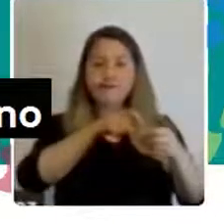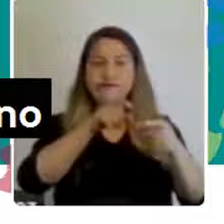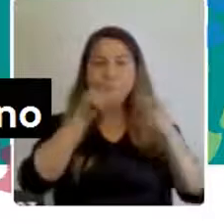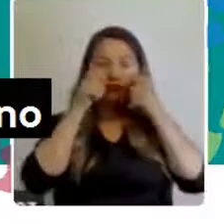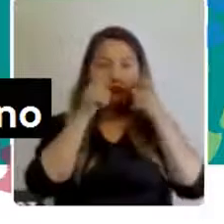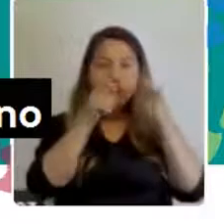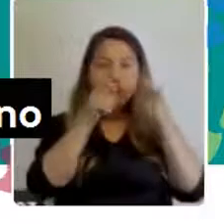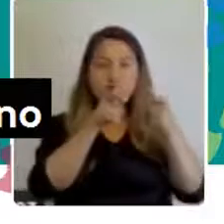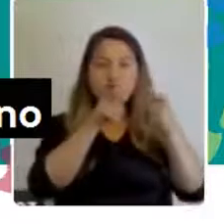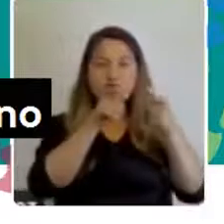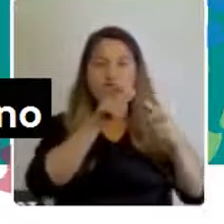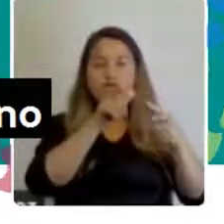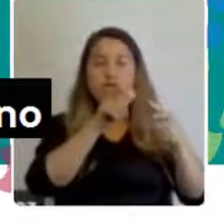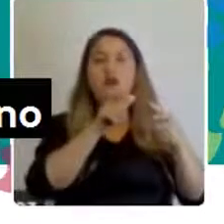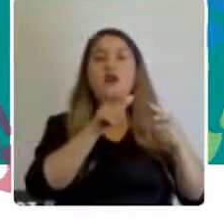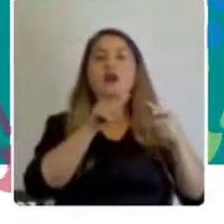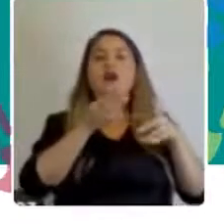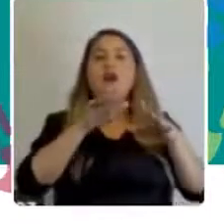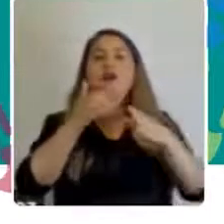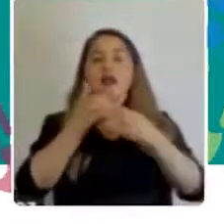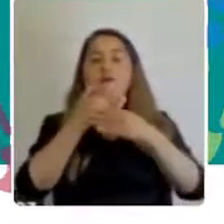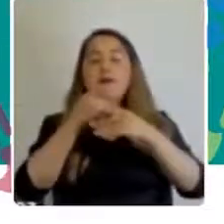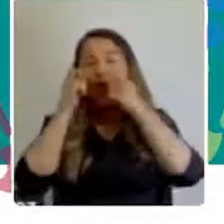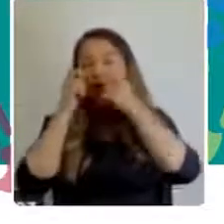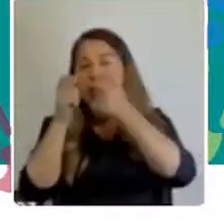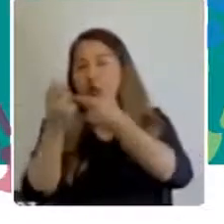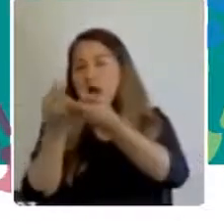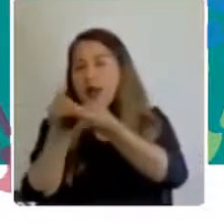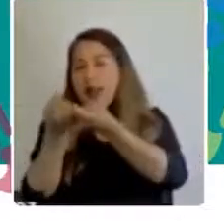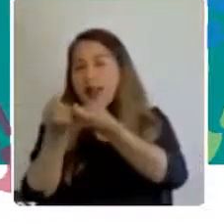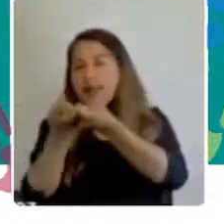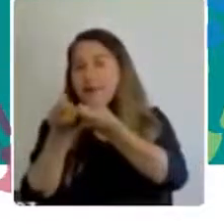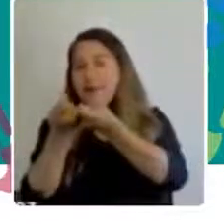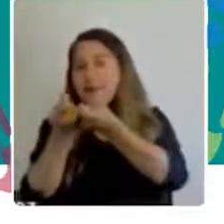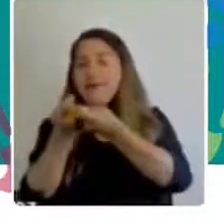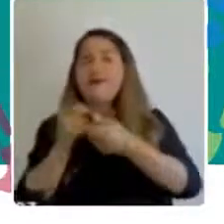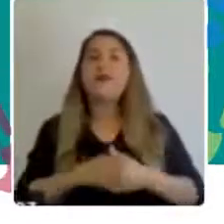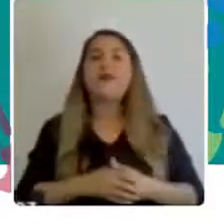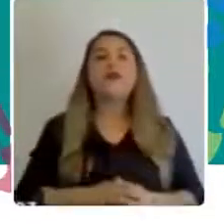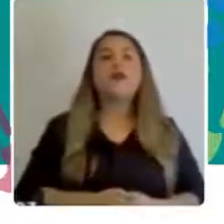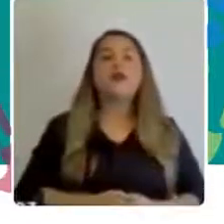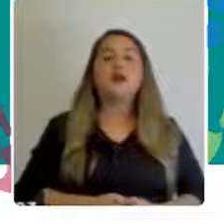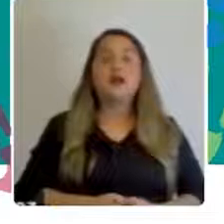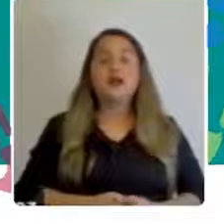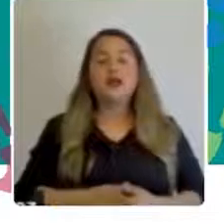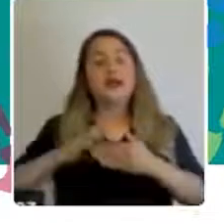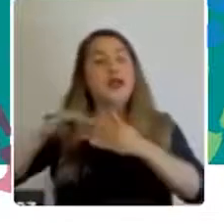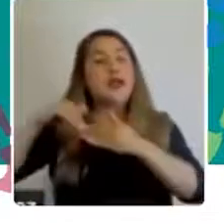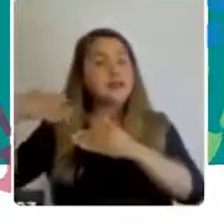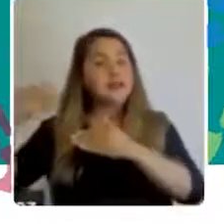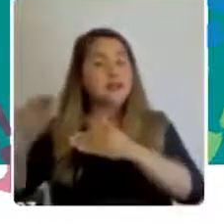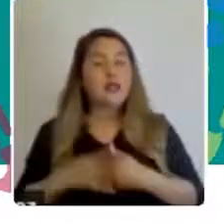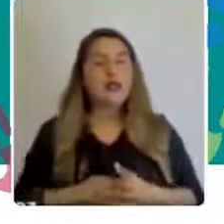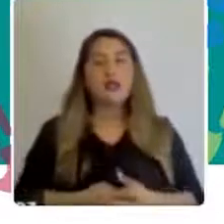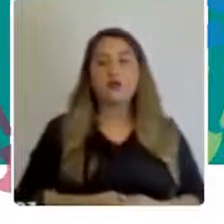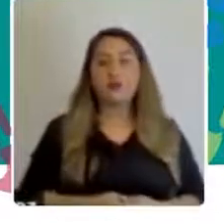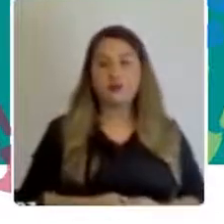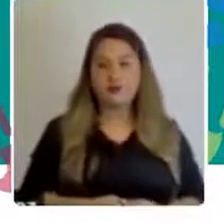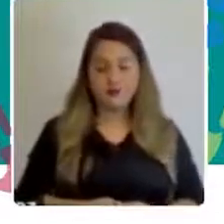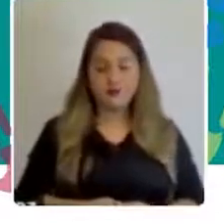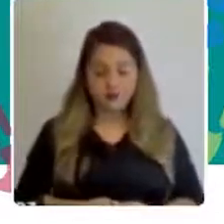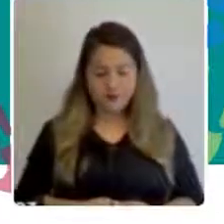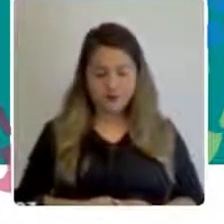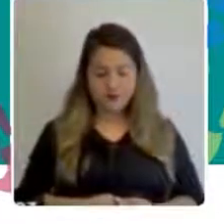control for all genetic testing, diagnostic genetic testing in the country. It's performed since